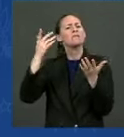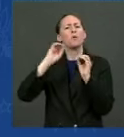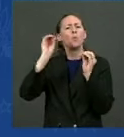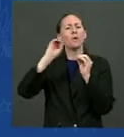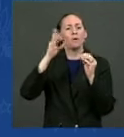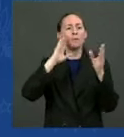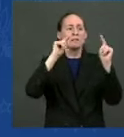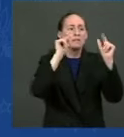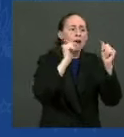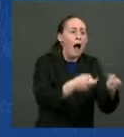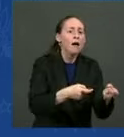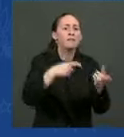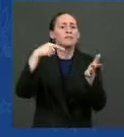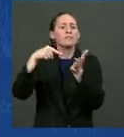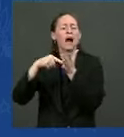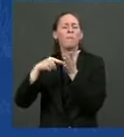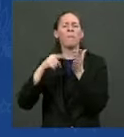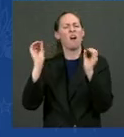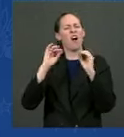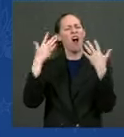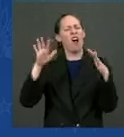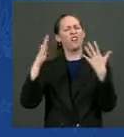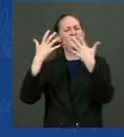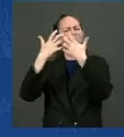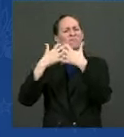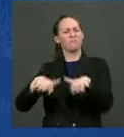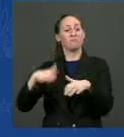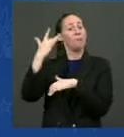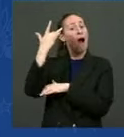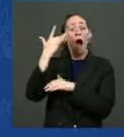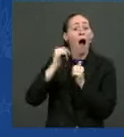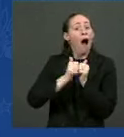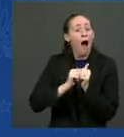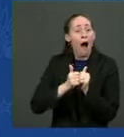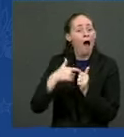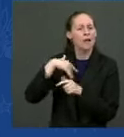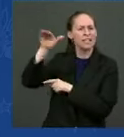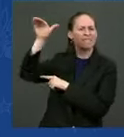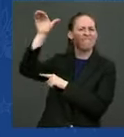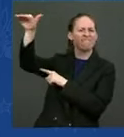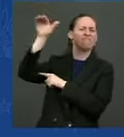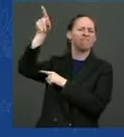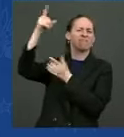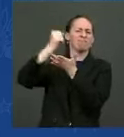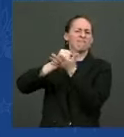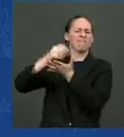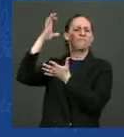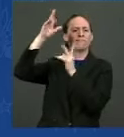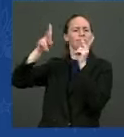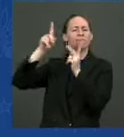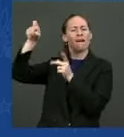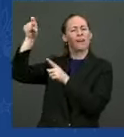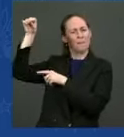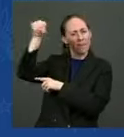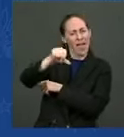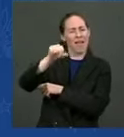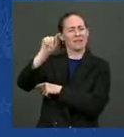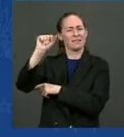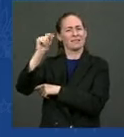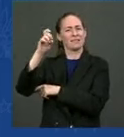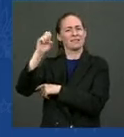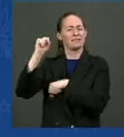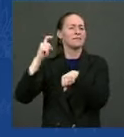for by asking the very wealthy to begin their pay their fair share. As a matter of fact, a significant portion of